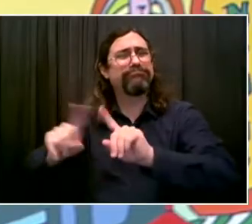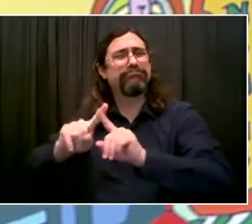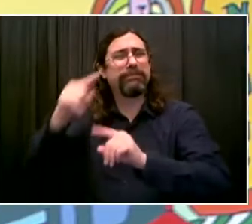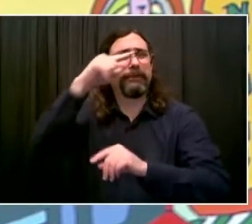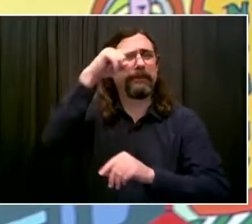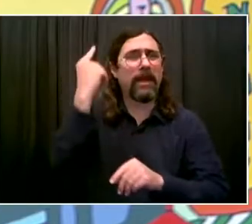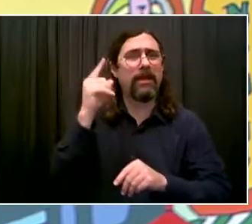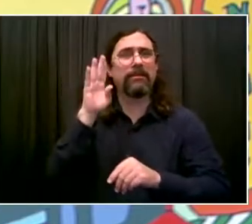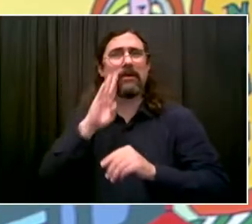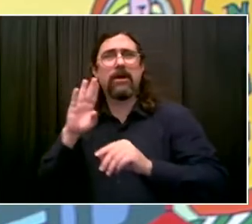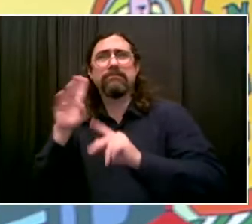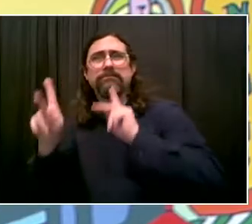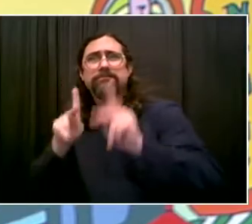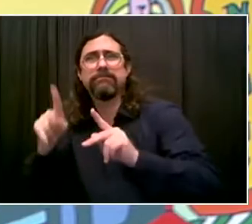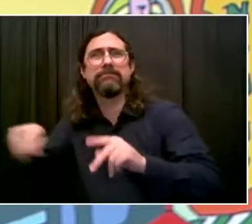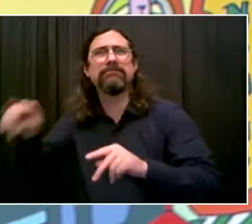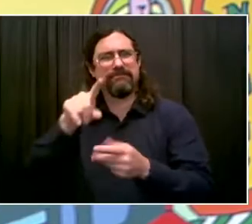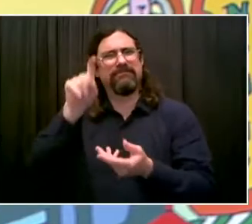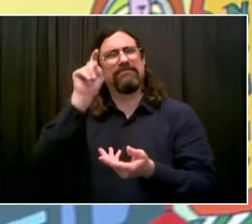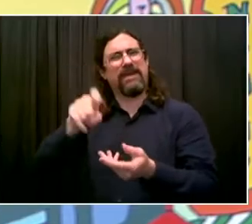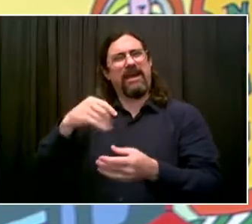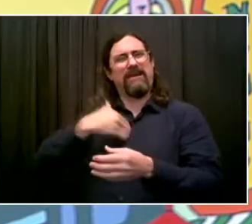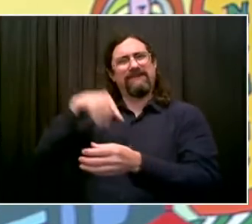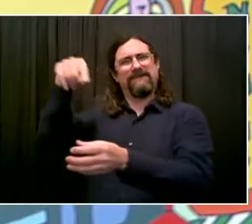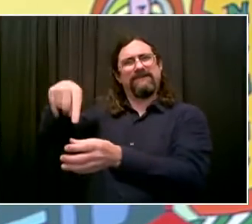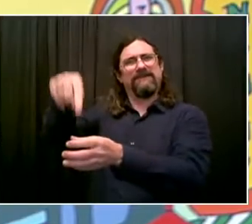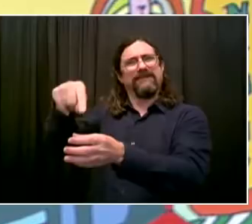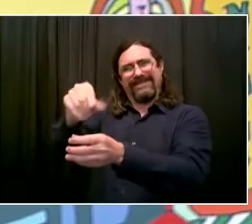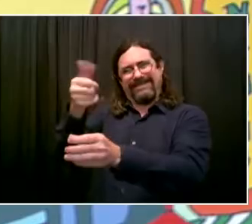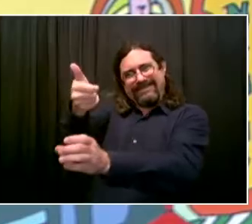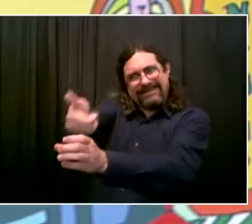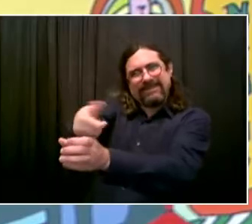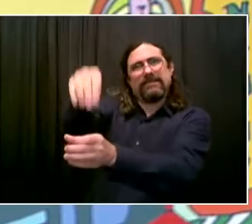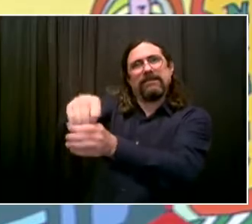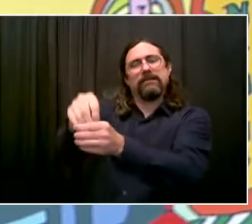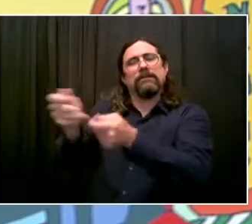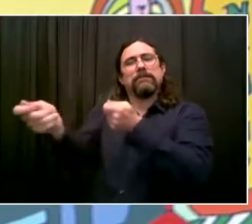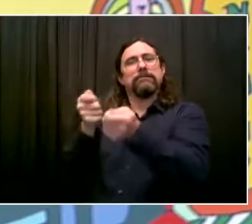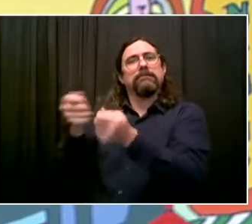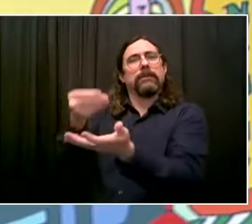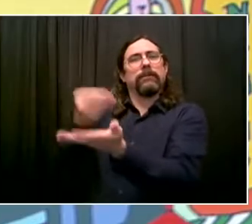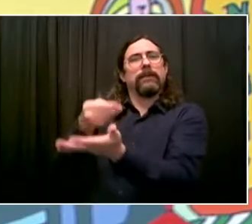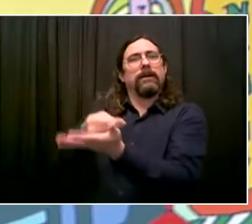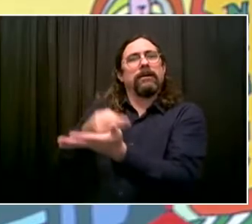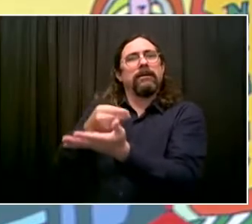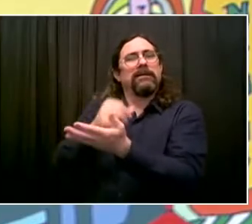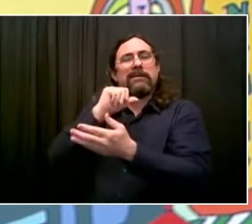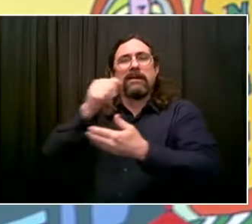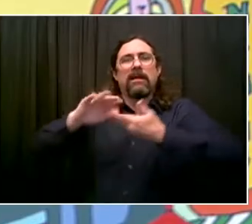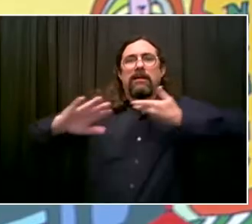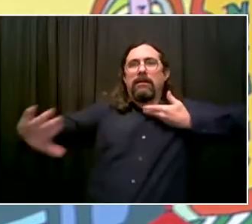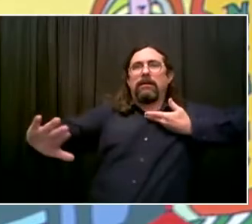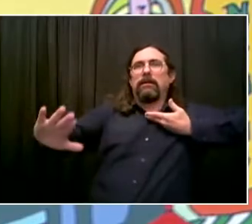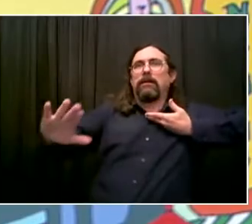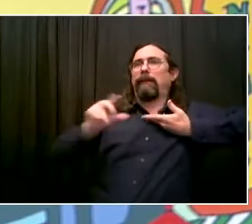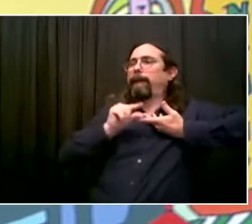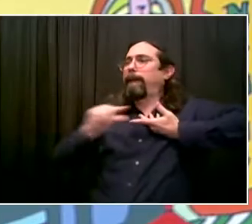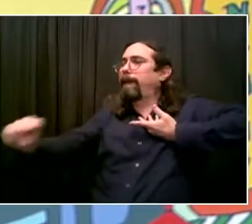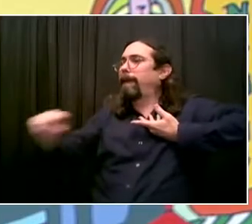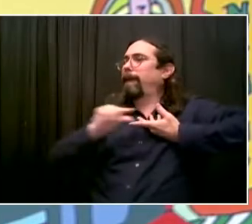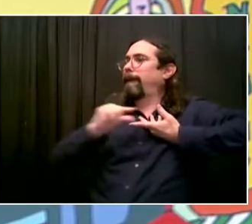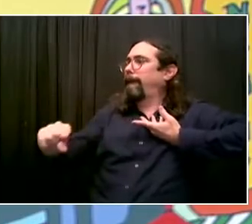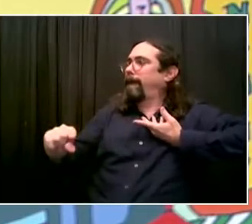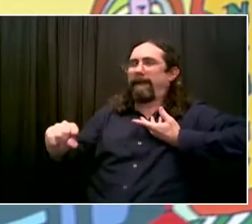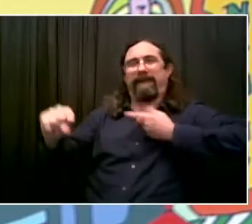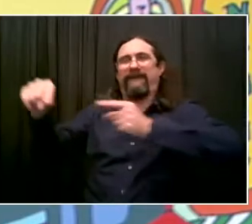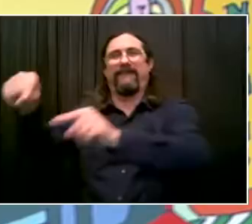this administration who have helped us to change a variety of policies, had a huge impact on our budget, made real impact right now.